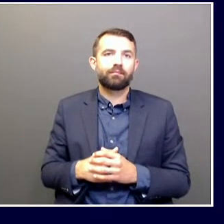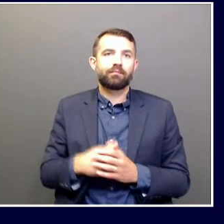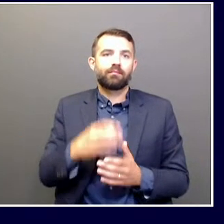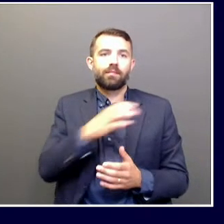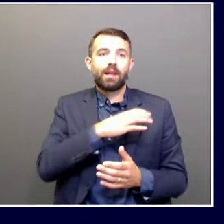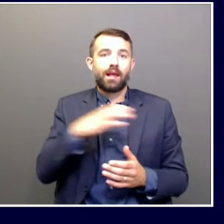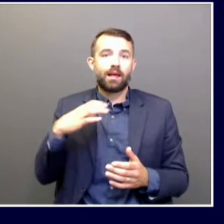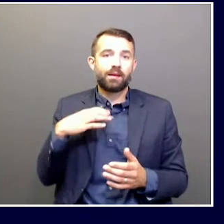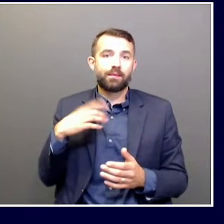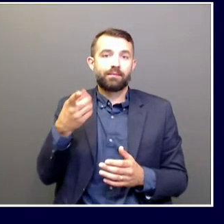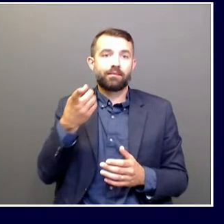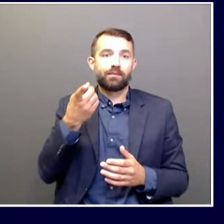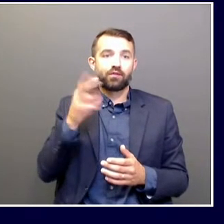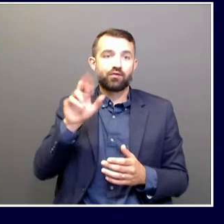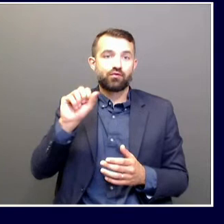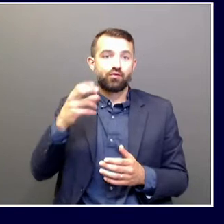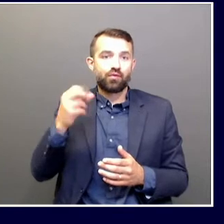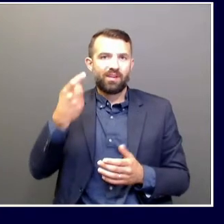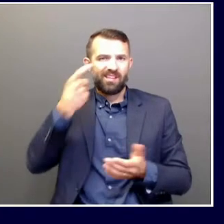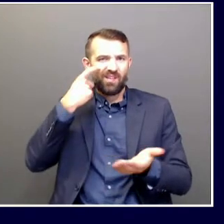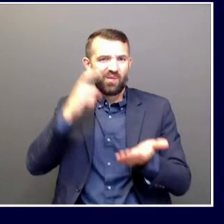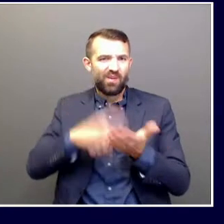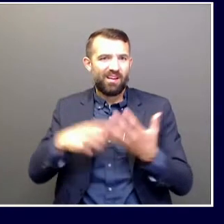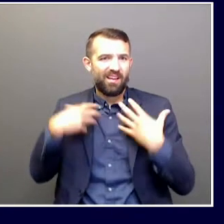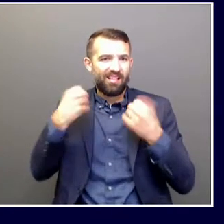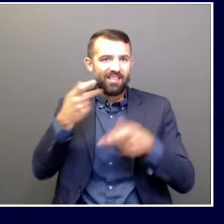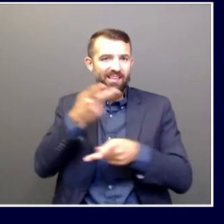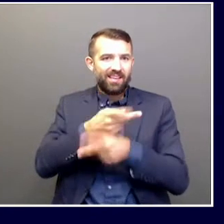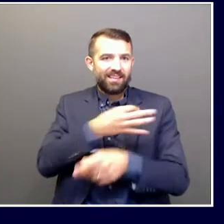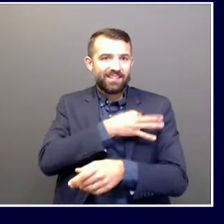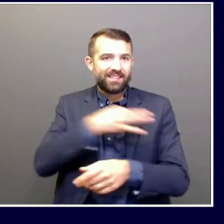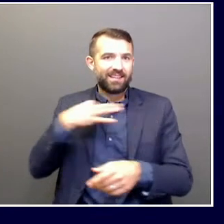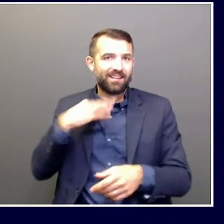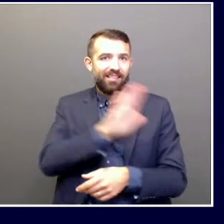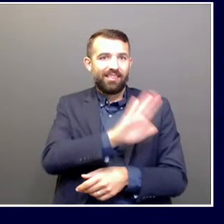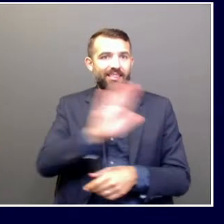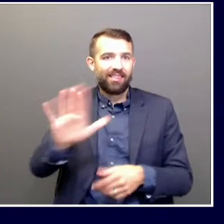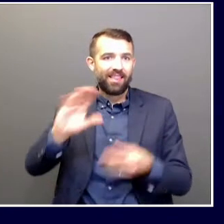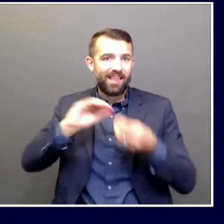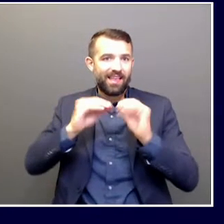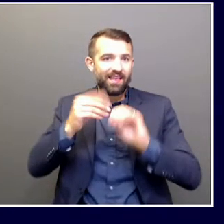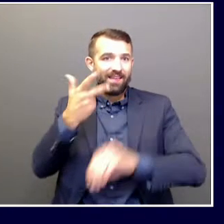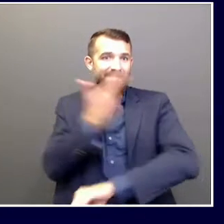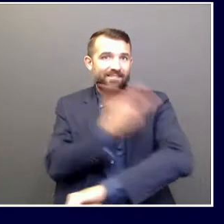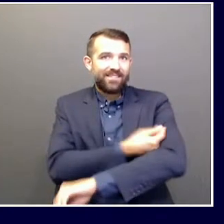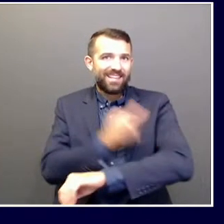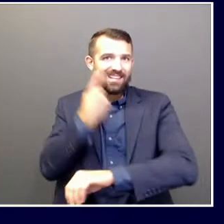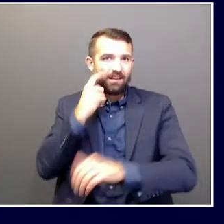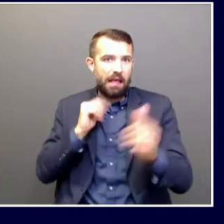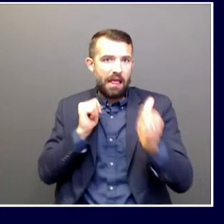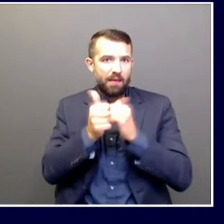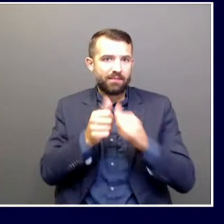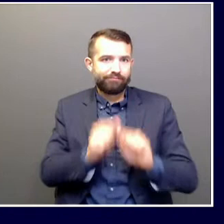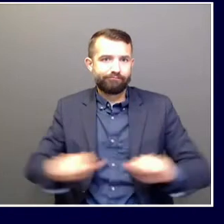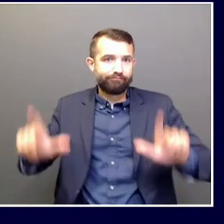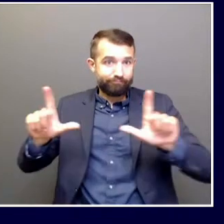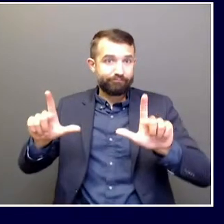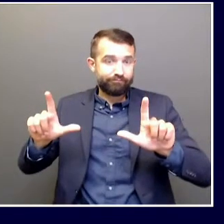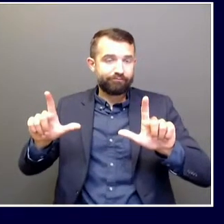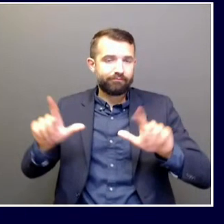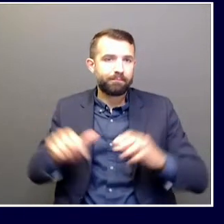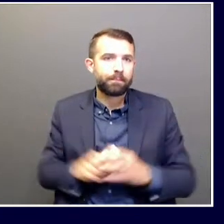healthcare workers has been updated. Can you just point out anything that strikes you about, what's going well and maybe where you're going to focus your ground